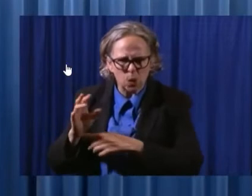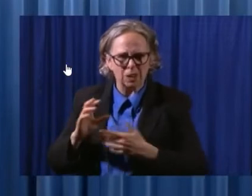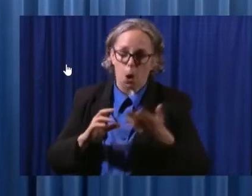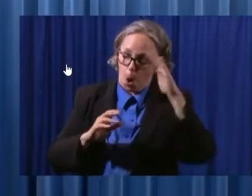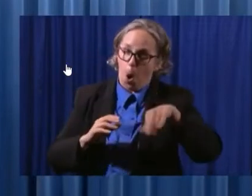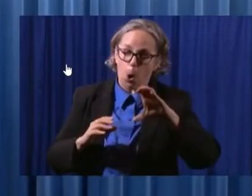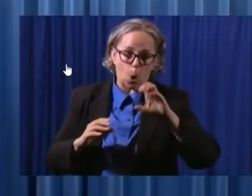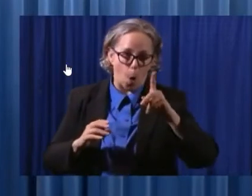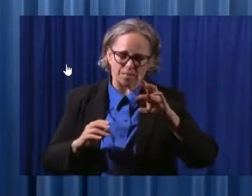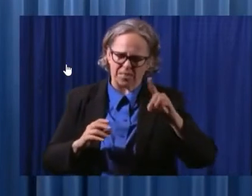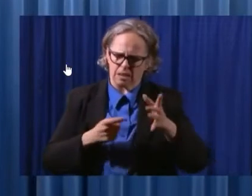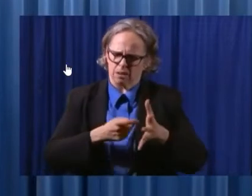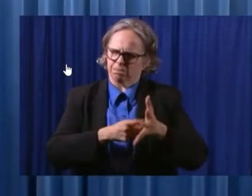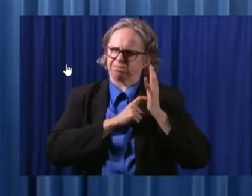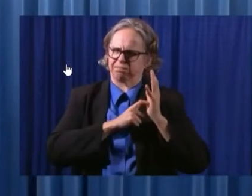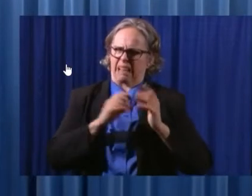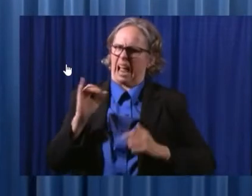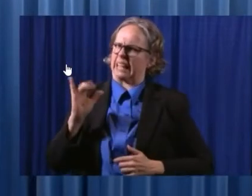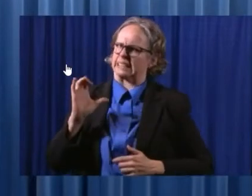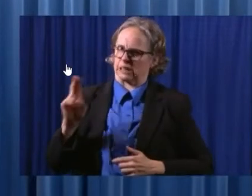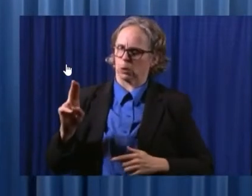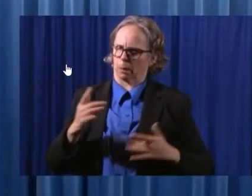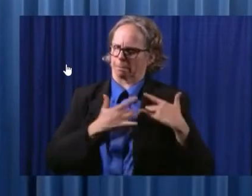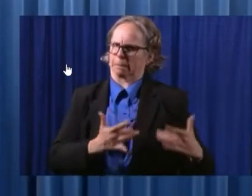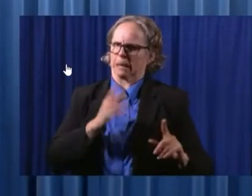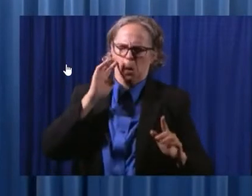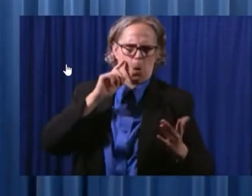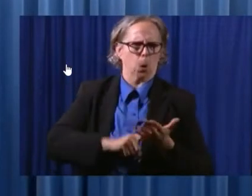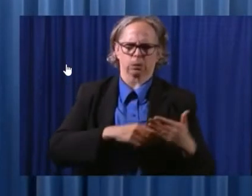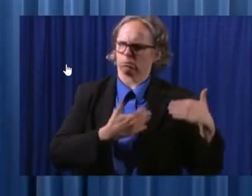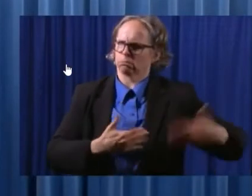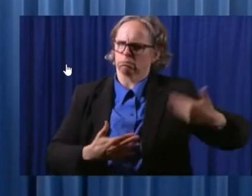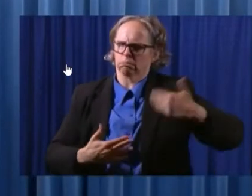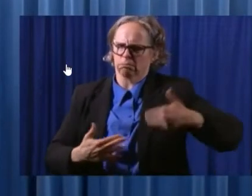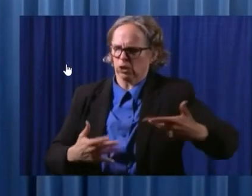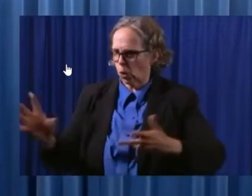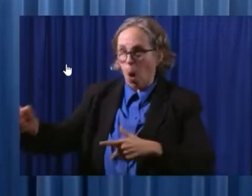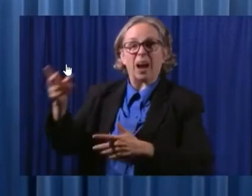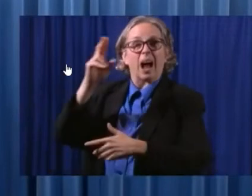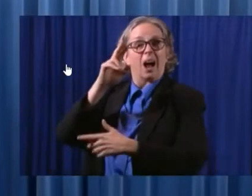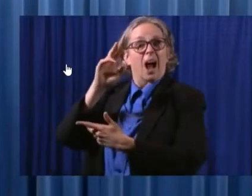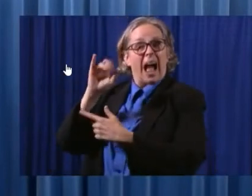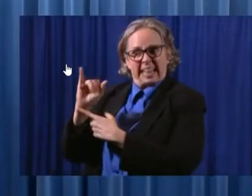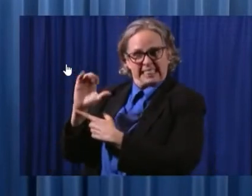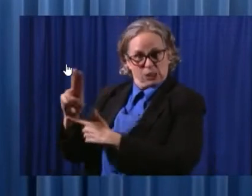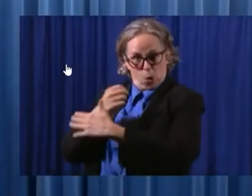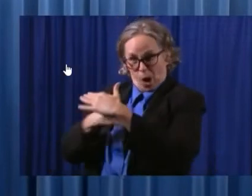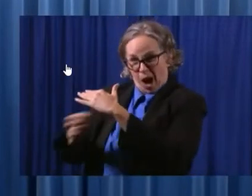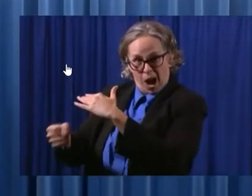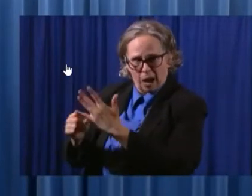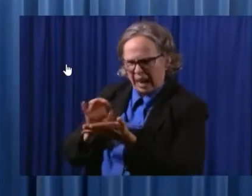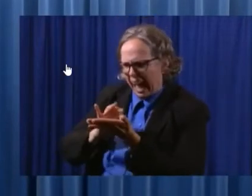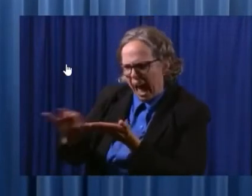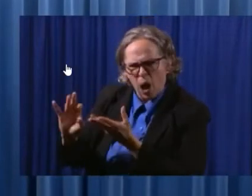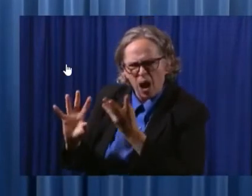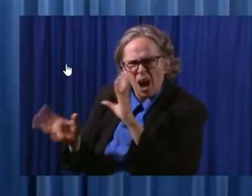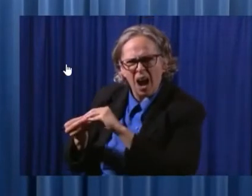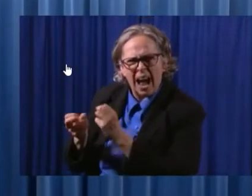us the new burden of illness in a county, admissions do not tell us the resource burden on the hospitals in the broader